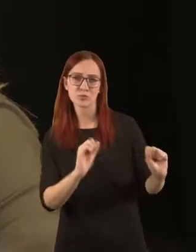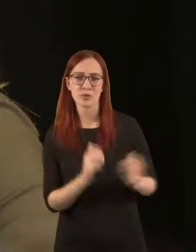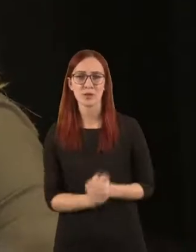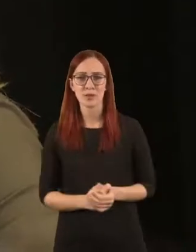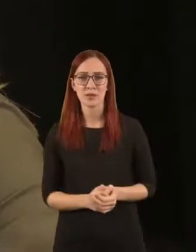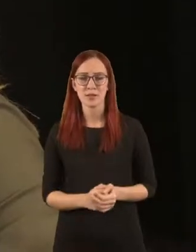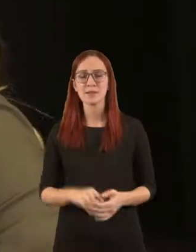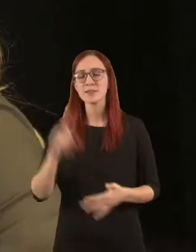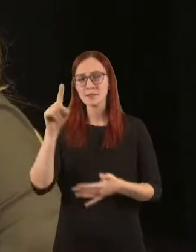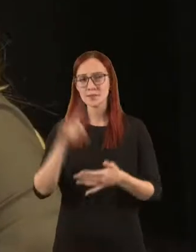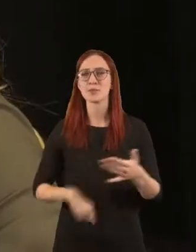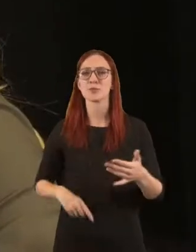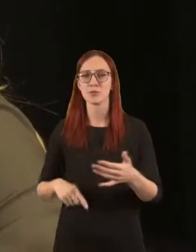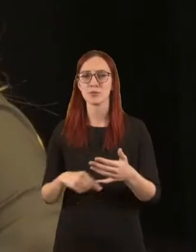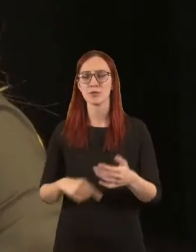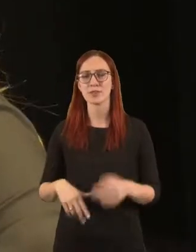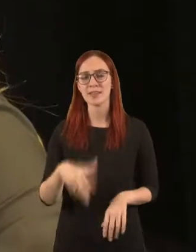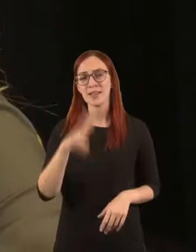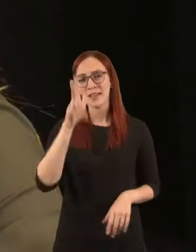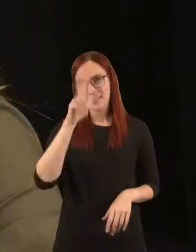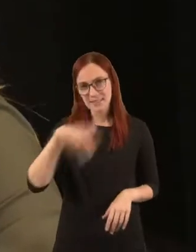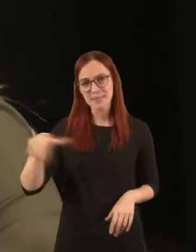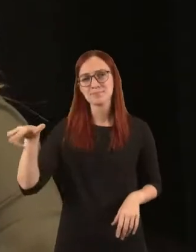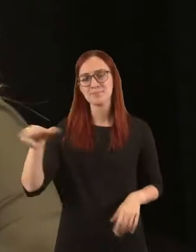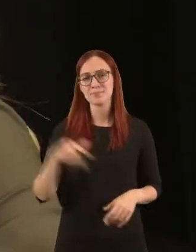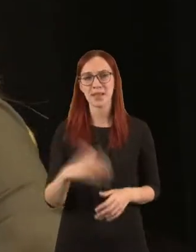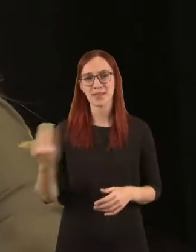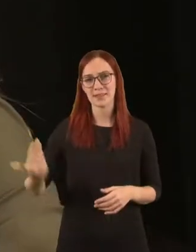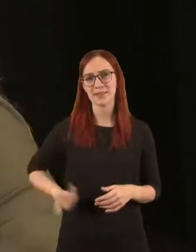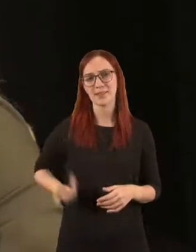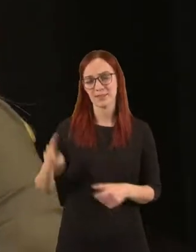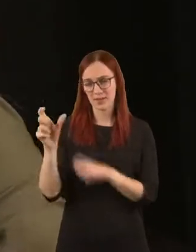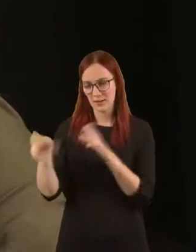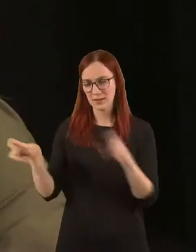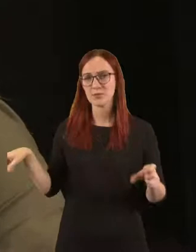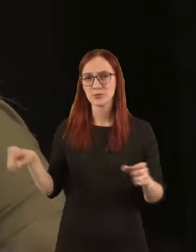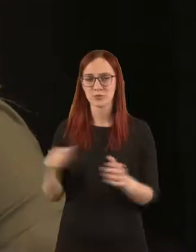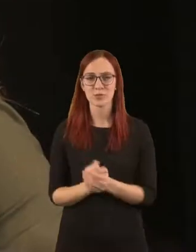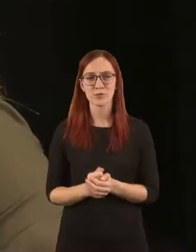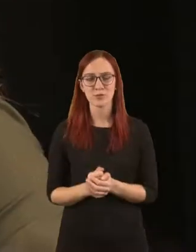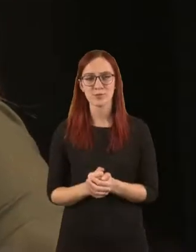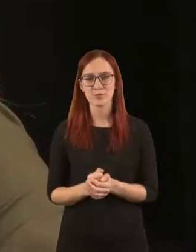to the previous speakers? Well, I would like to advocate for those people